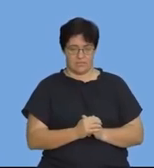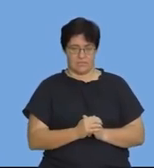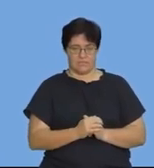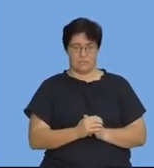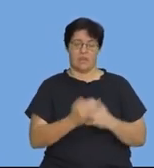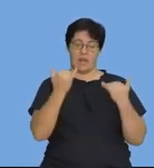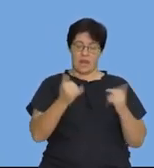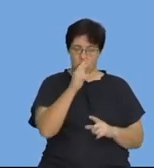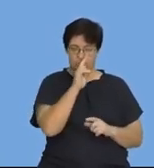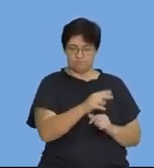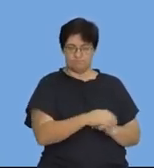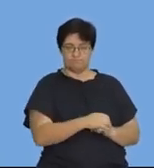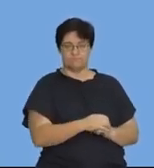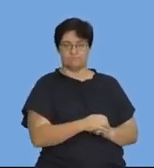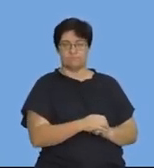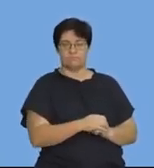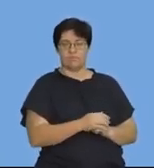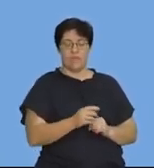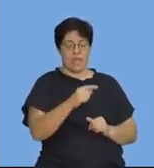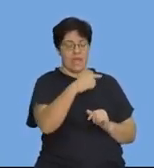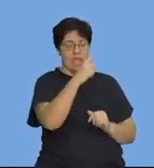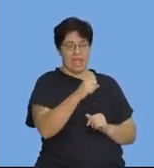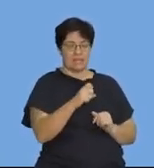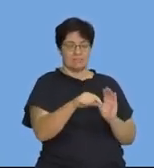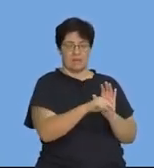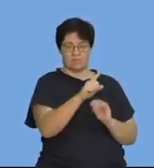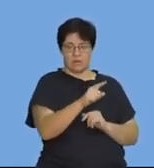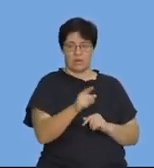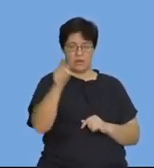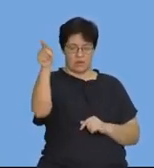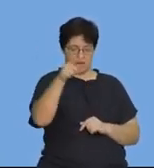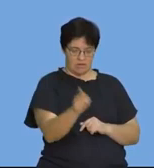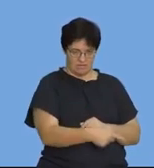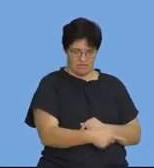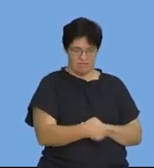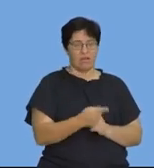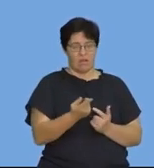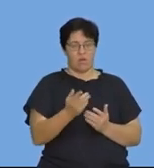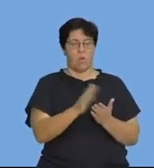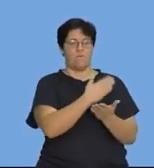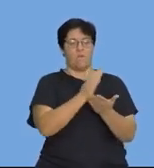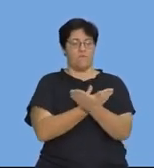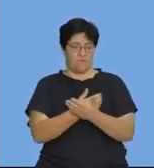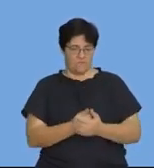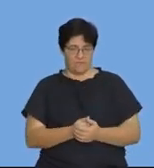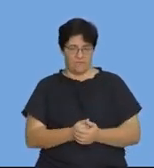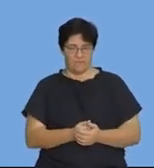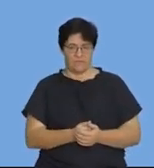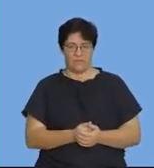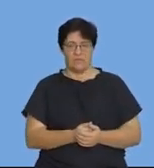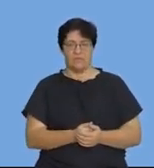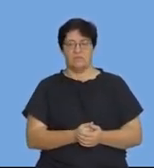you can see that your x minus 1 and your x minus 1, that's a numerator and denominator, will divide each